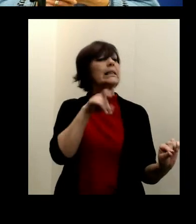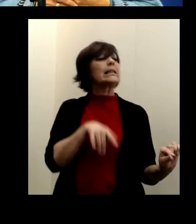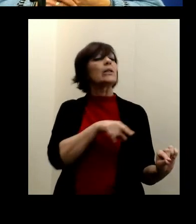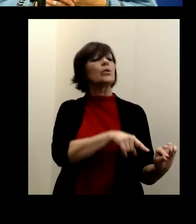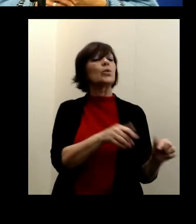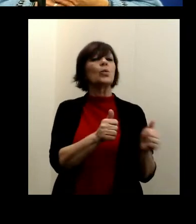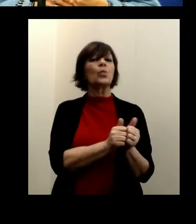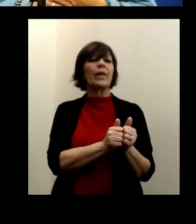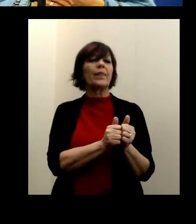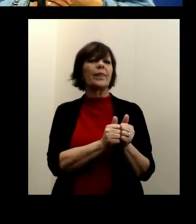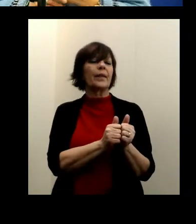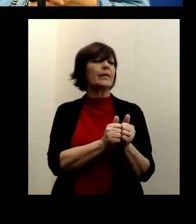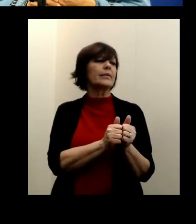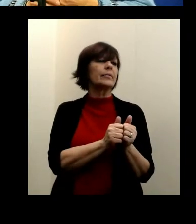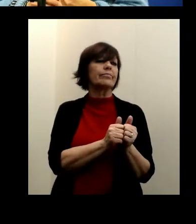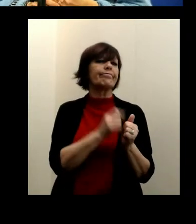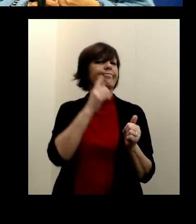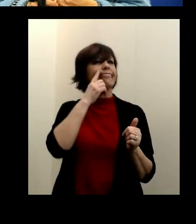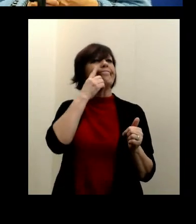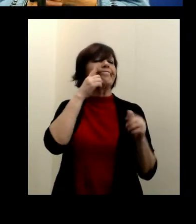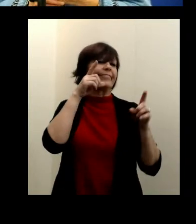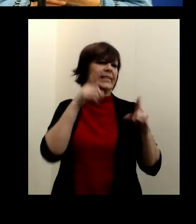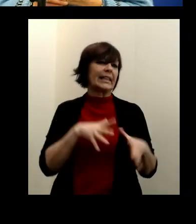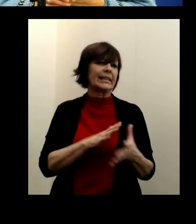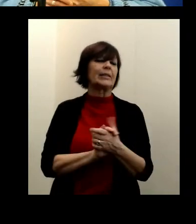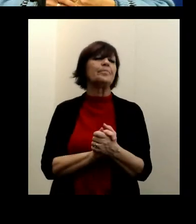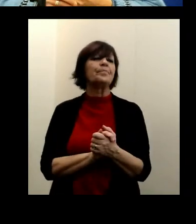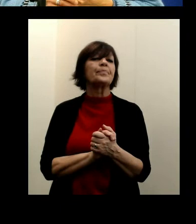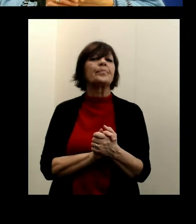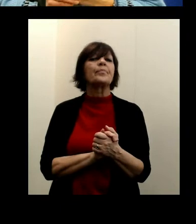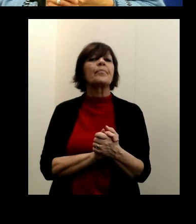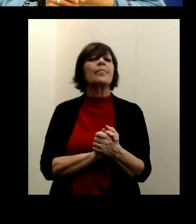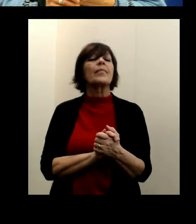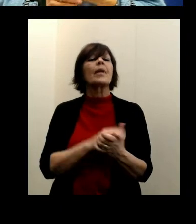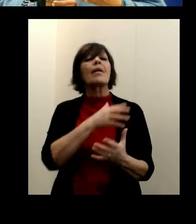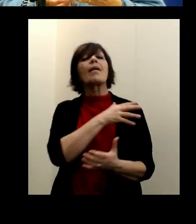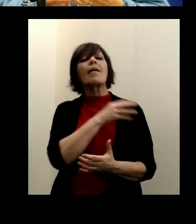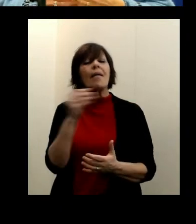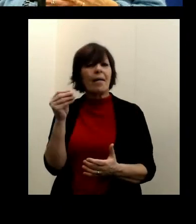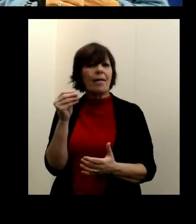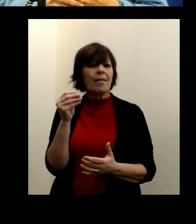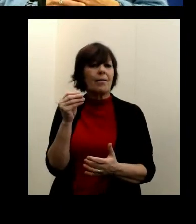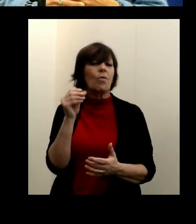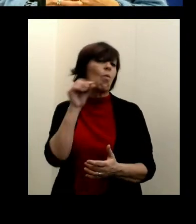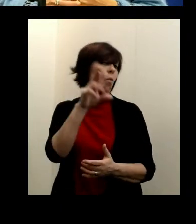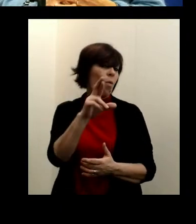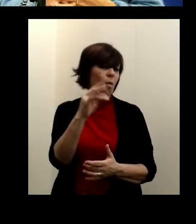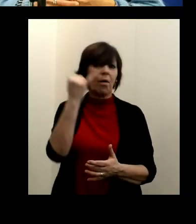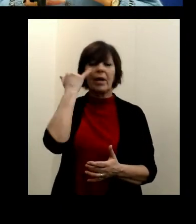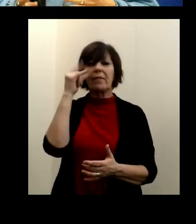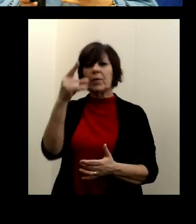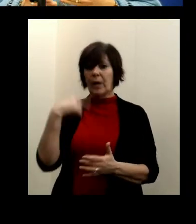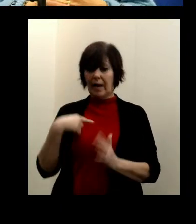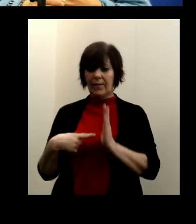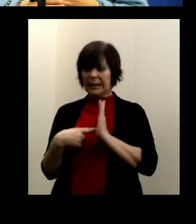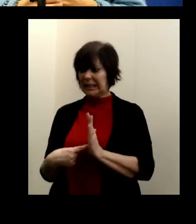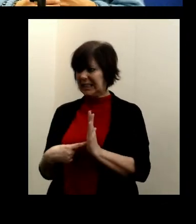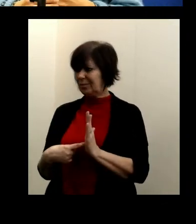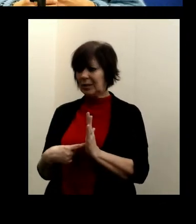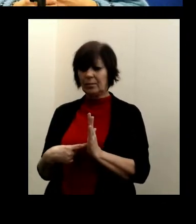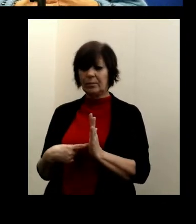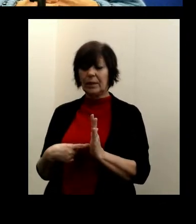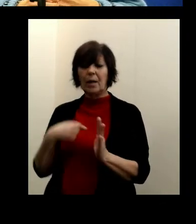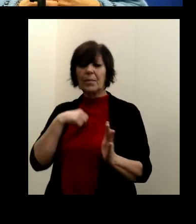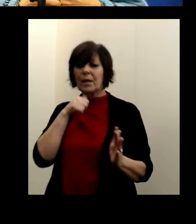a polymerase chain reaction test, which is a very, very sensitive test. Or if people do have symptoms and they're not a close